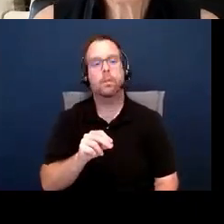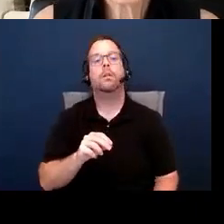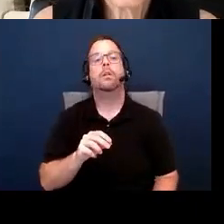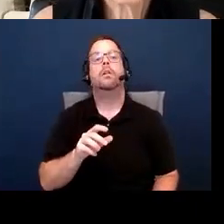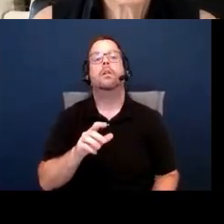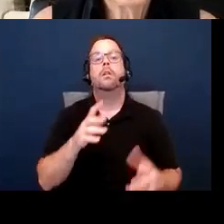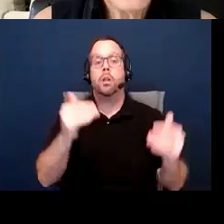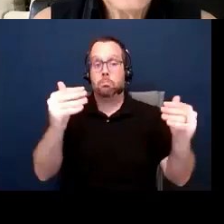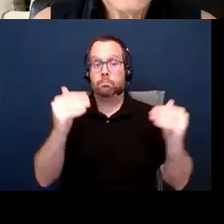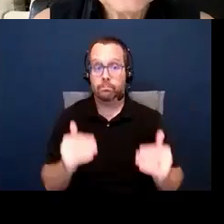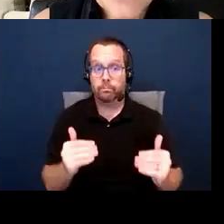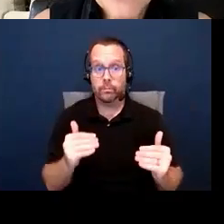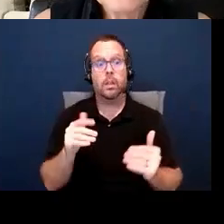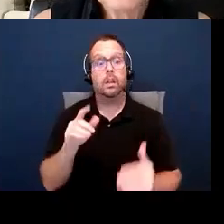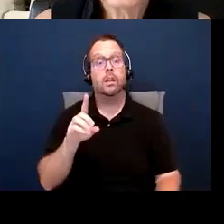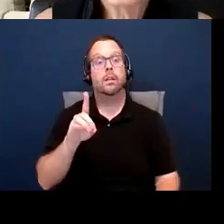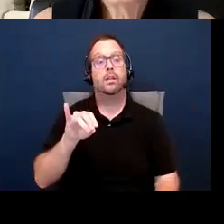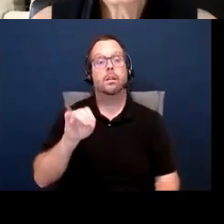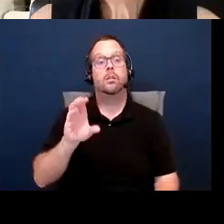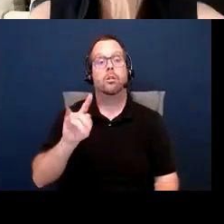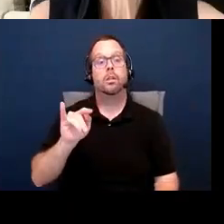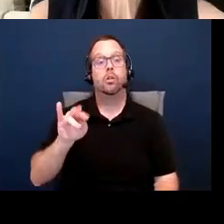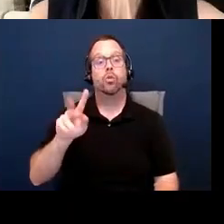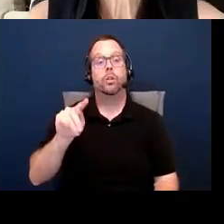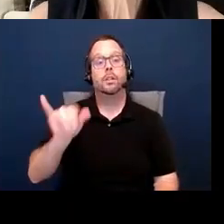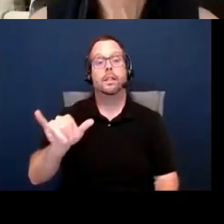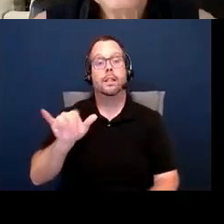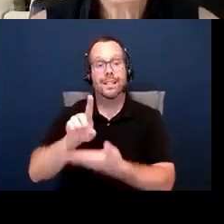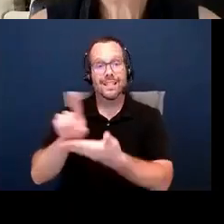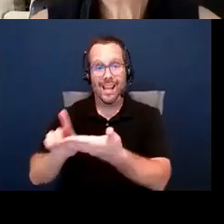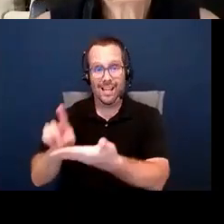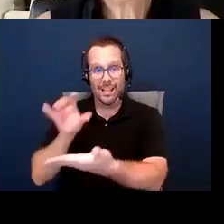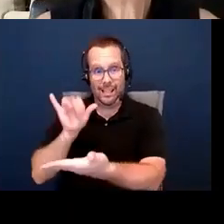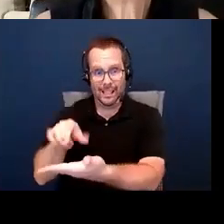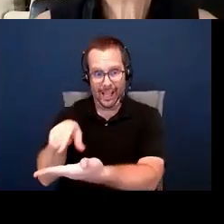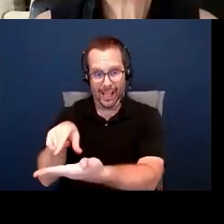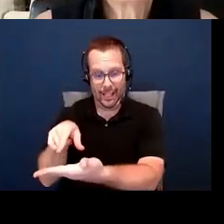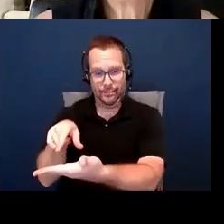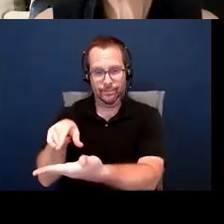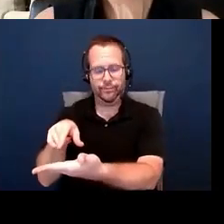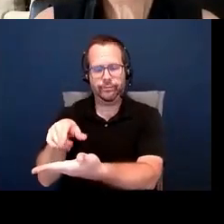Regression discontinuity designs are really